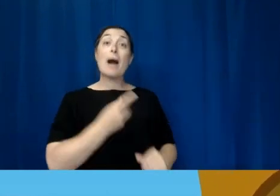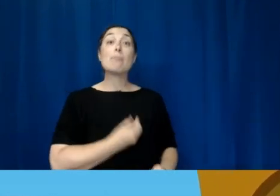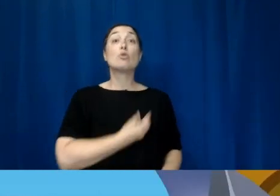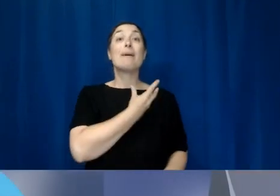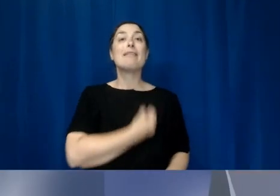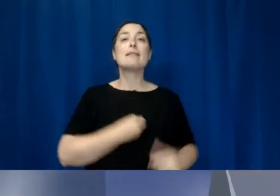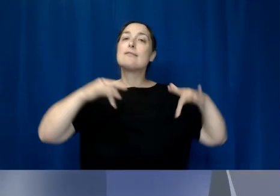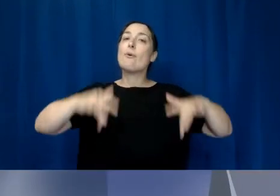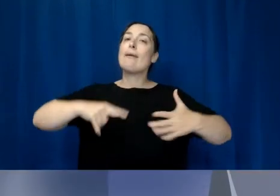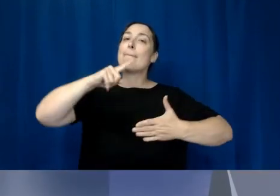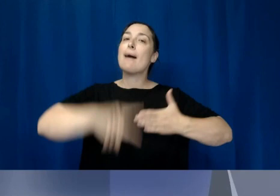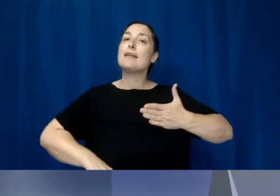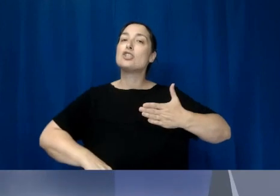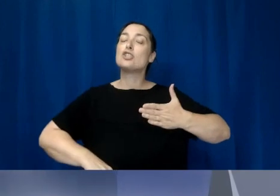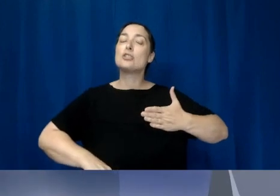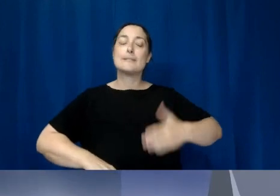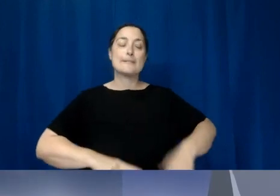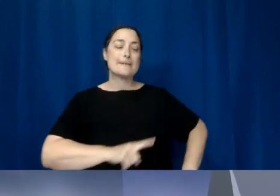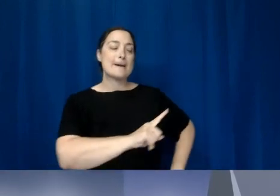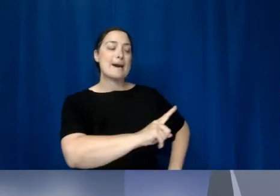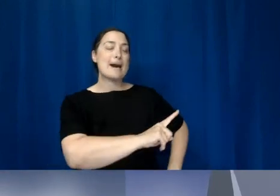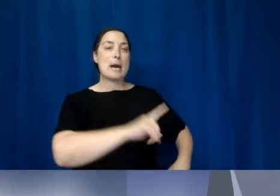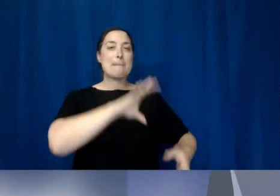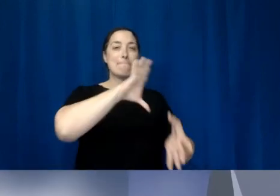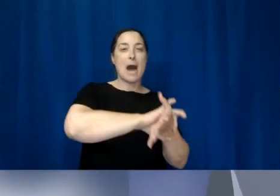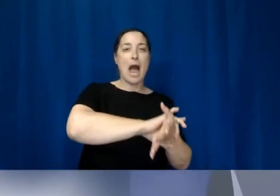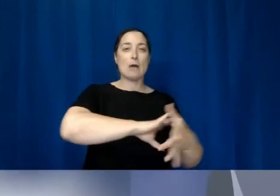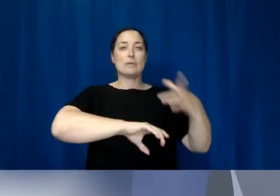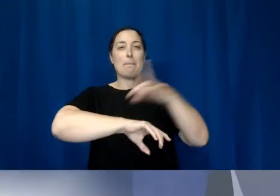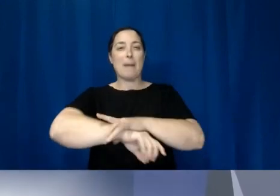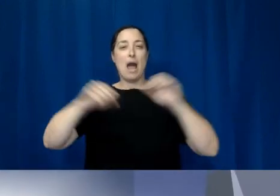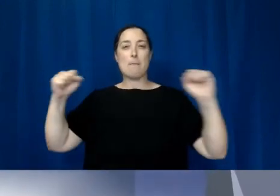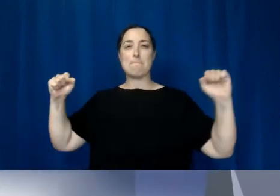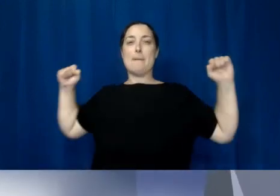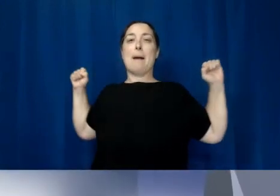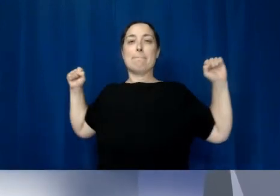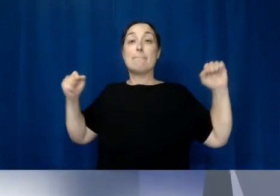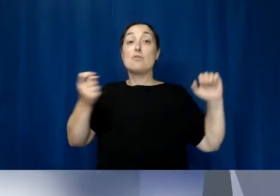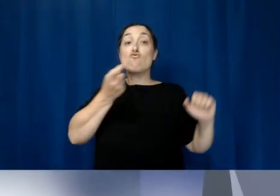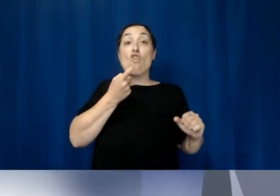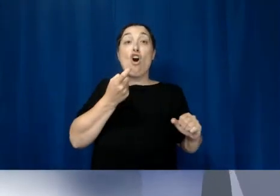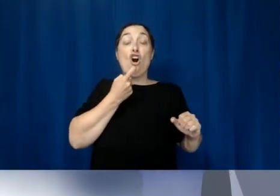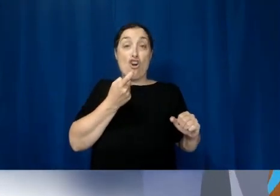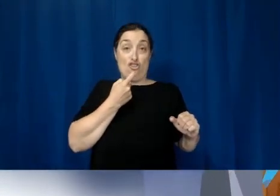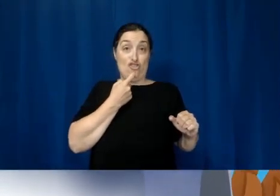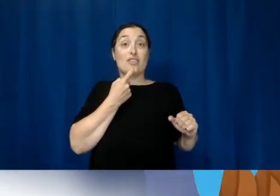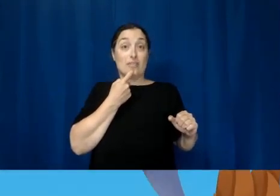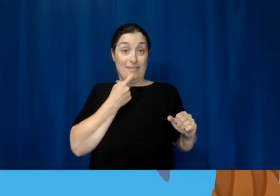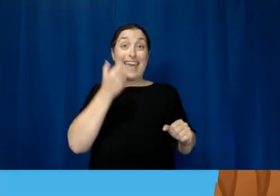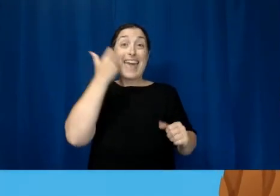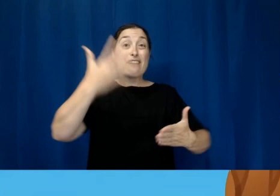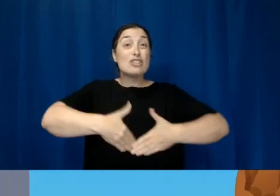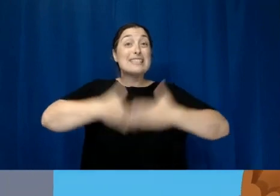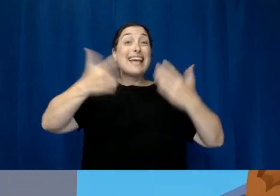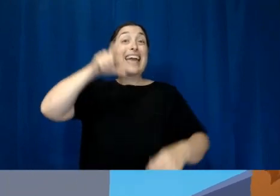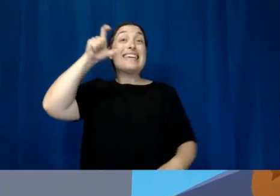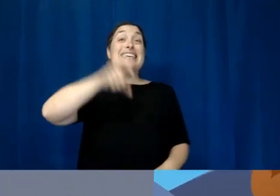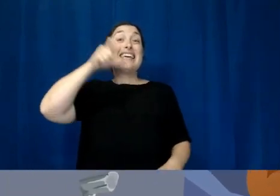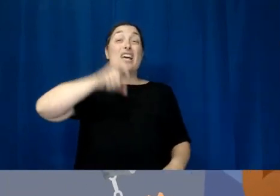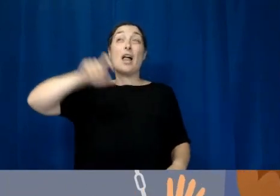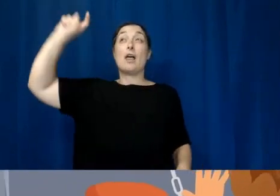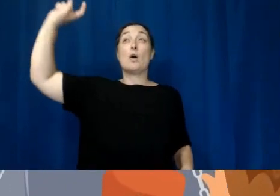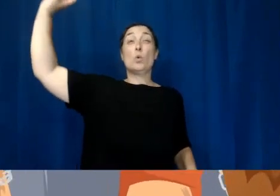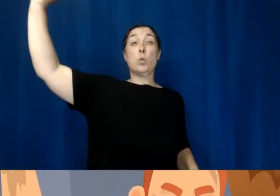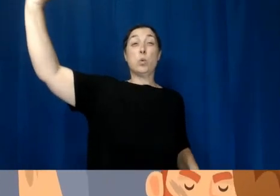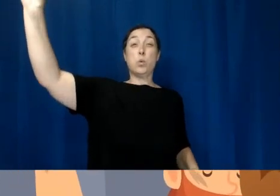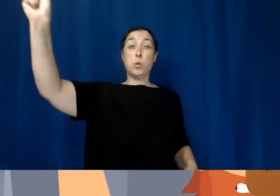unpunished. So the king of the gods bound him with iron chains to a boulder in the Caucasus Mountains. Each day, a giant eagle would descend